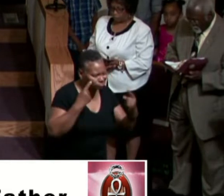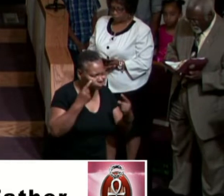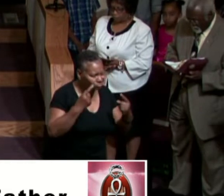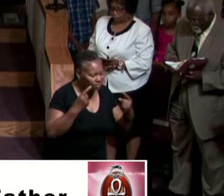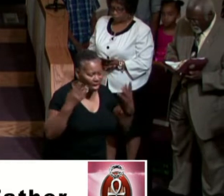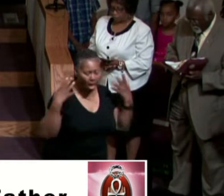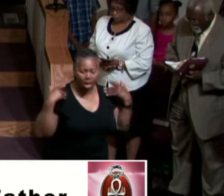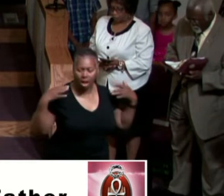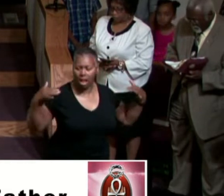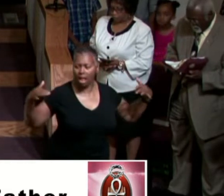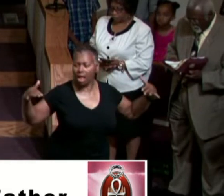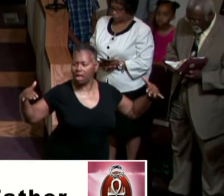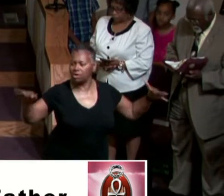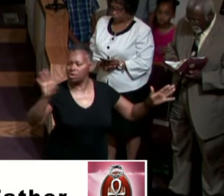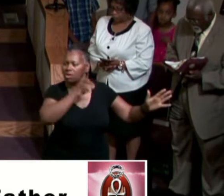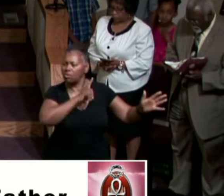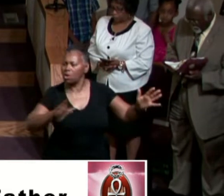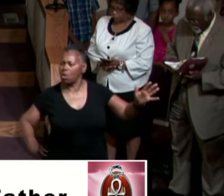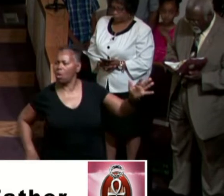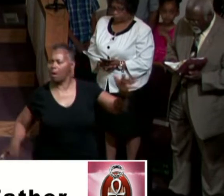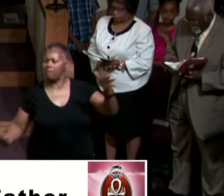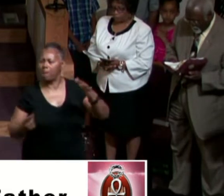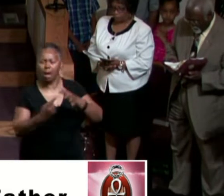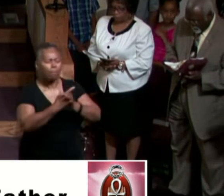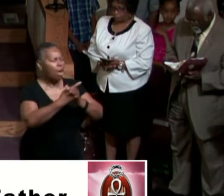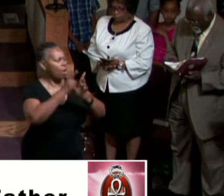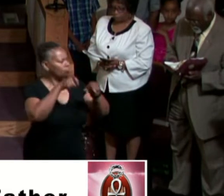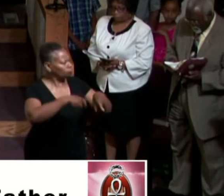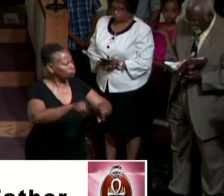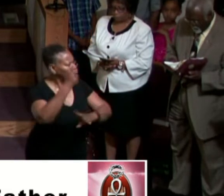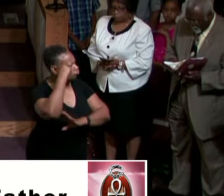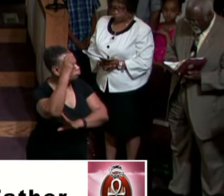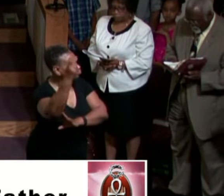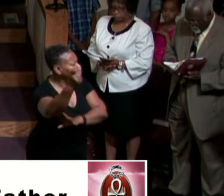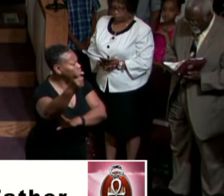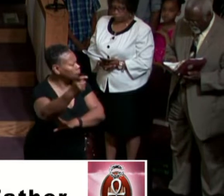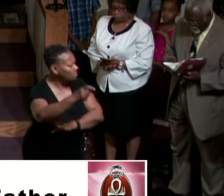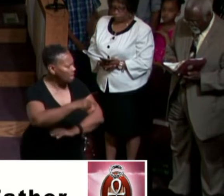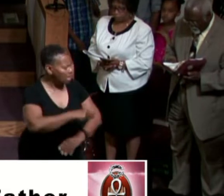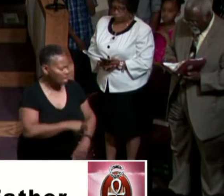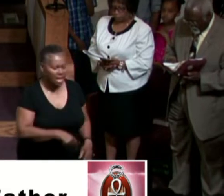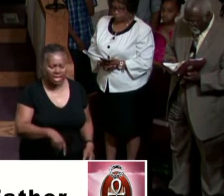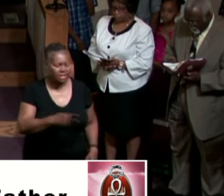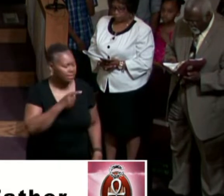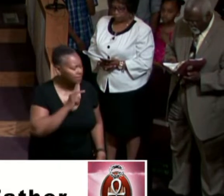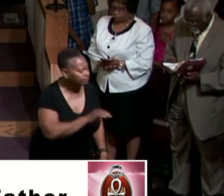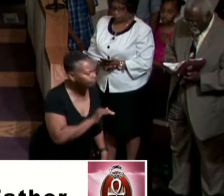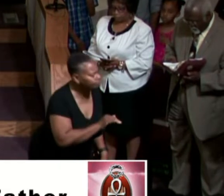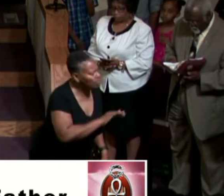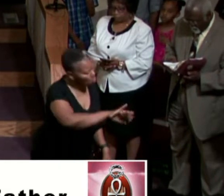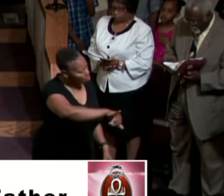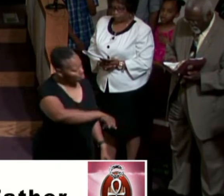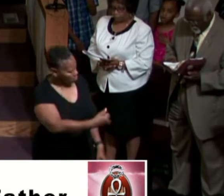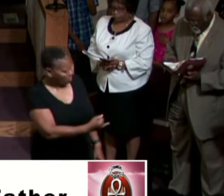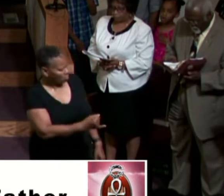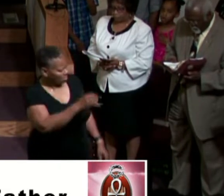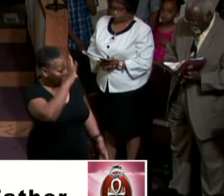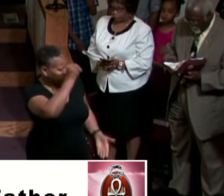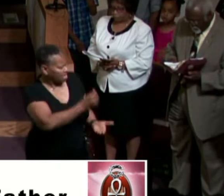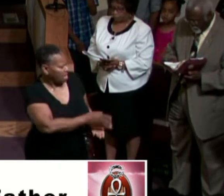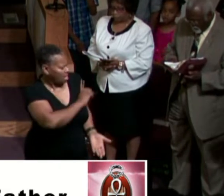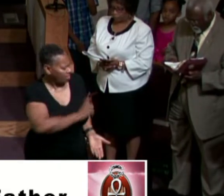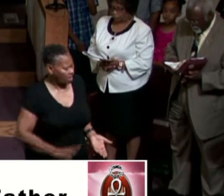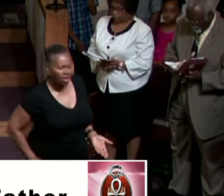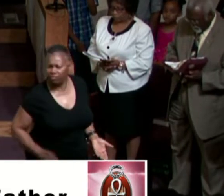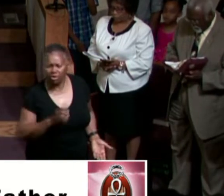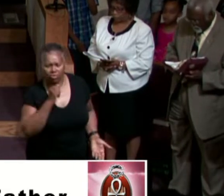angel of the Lord appeared to him in a dream. "Joseph, son of David," the angel said, "do not be